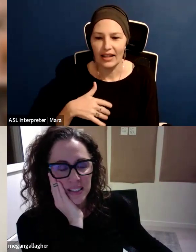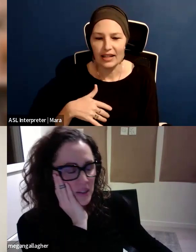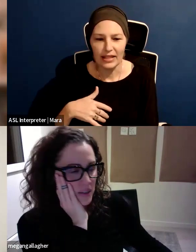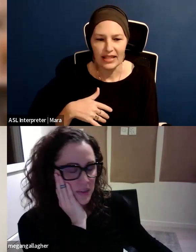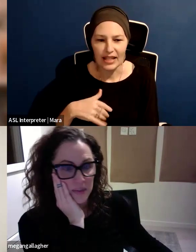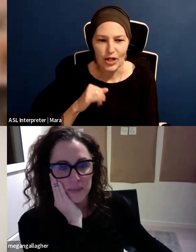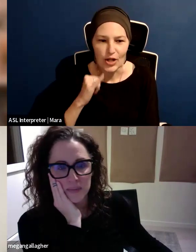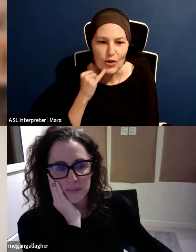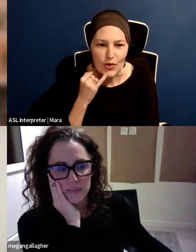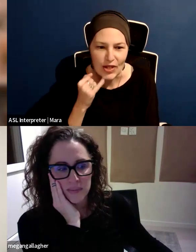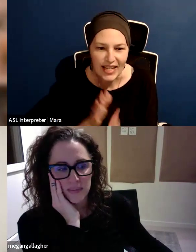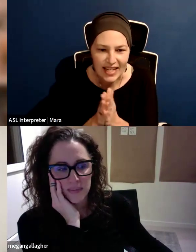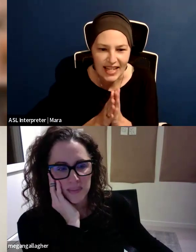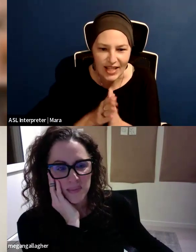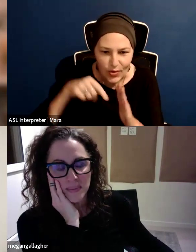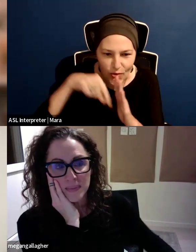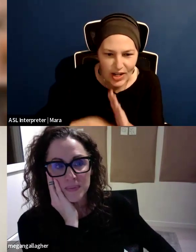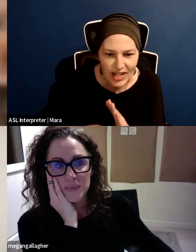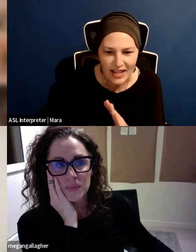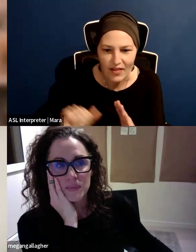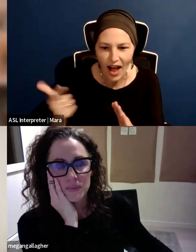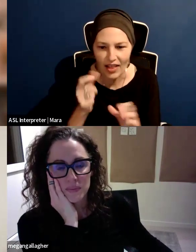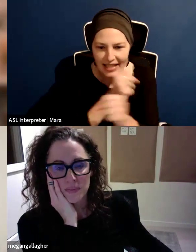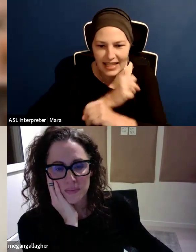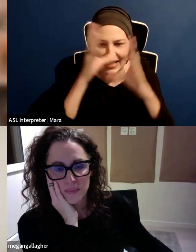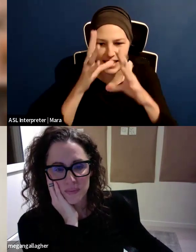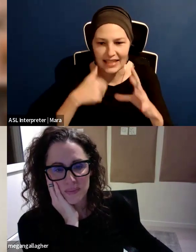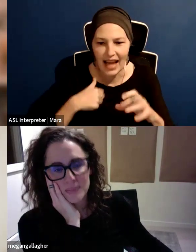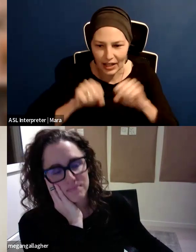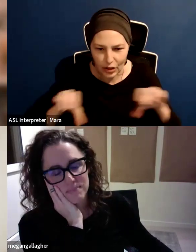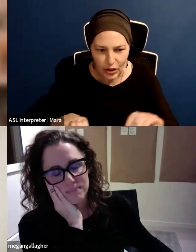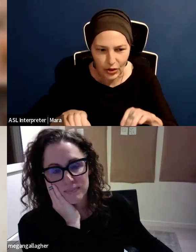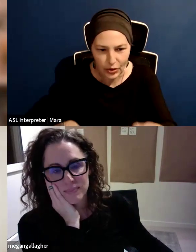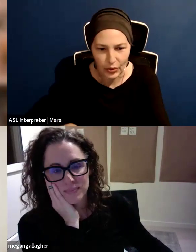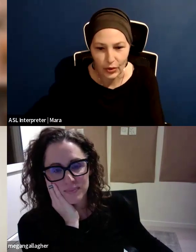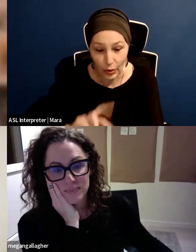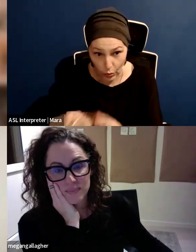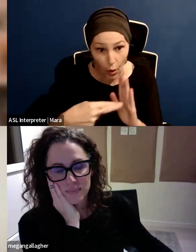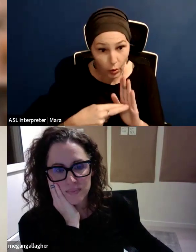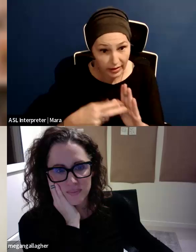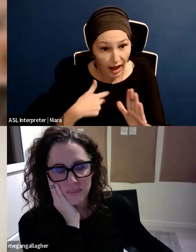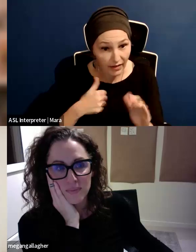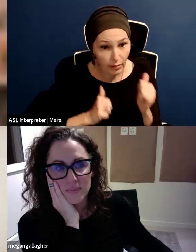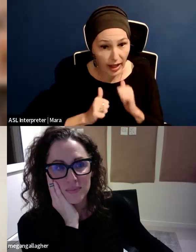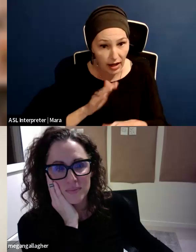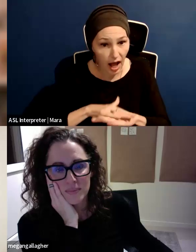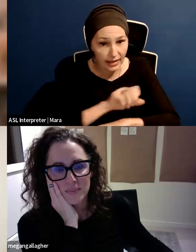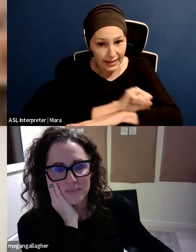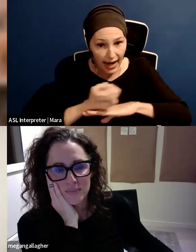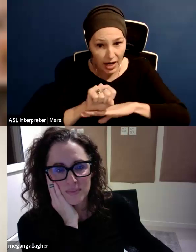the scenes that I've been able to do, or like the roles I've been able to play on stage. Like, but now I actually get to do it not only on screen, but